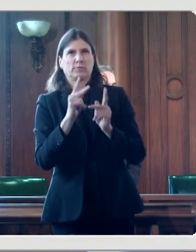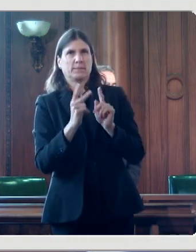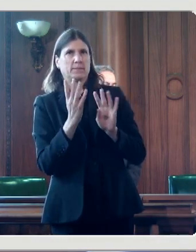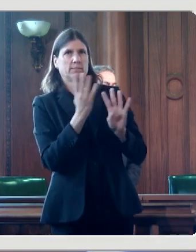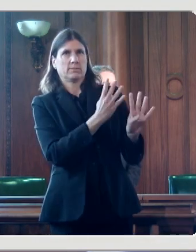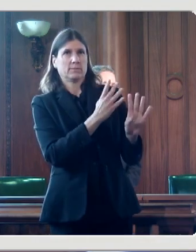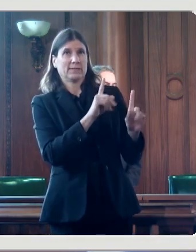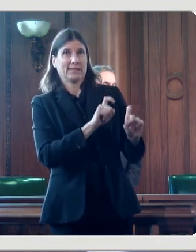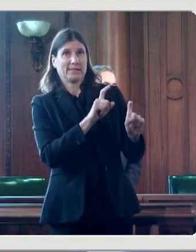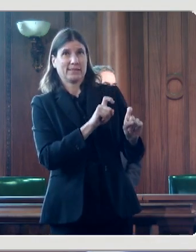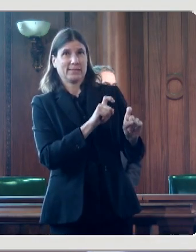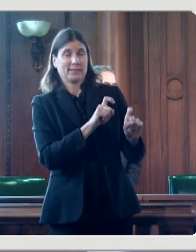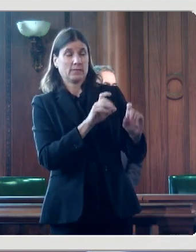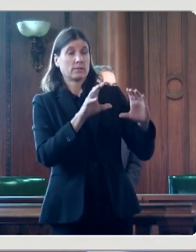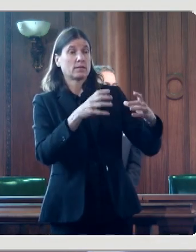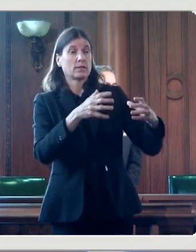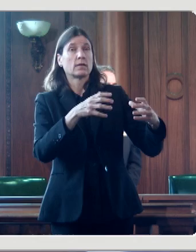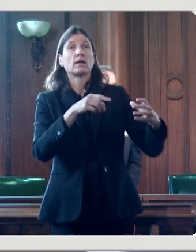those 6,000,